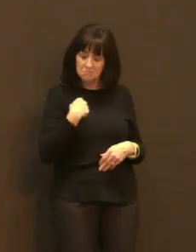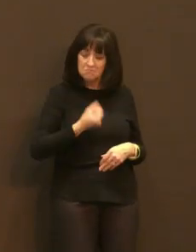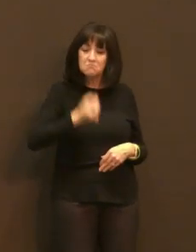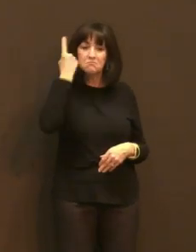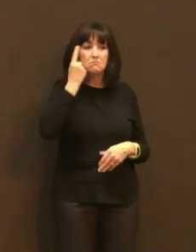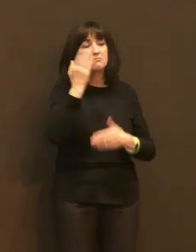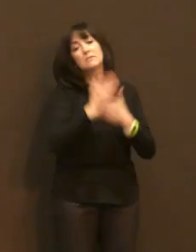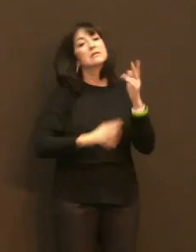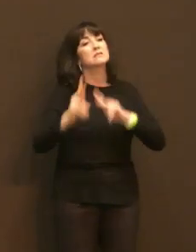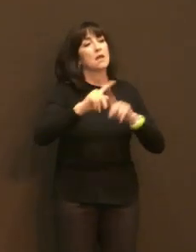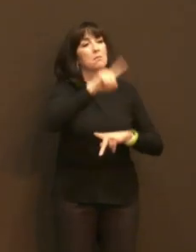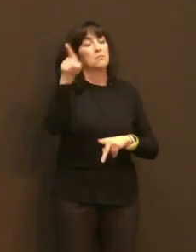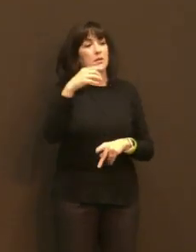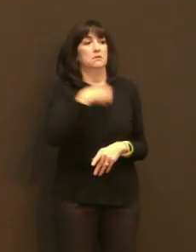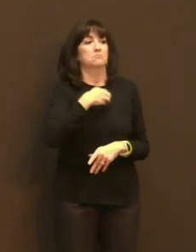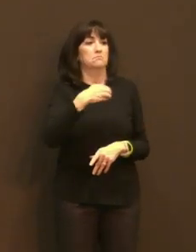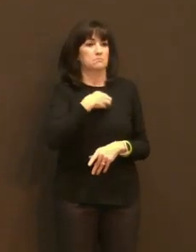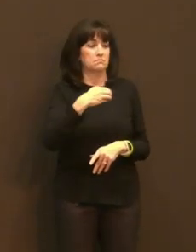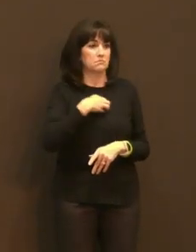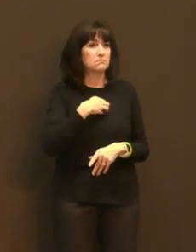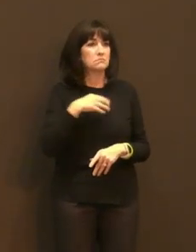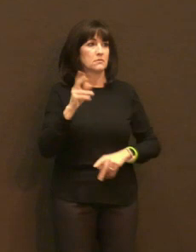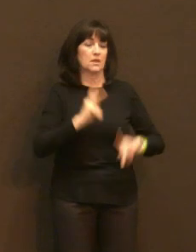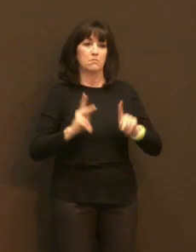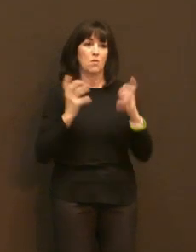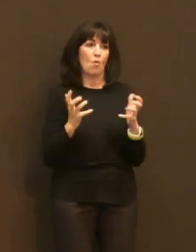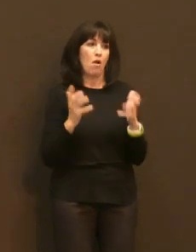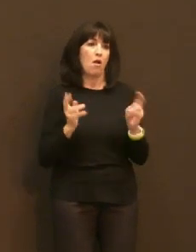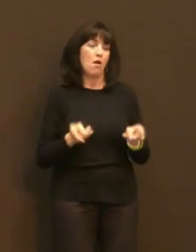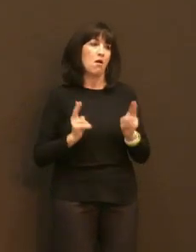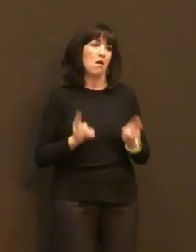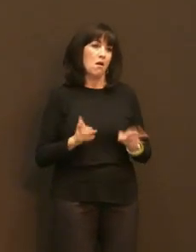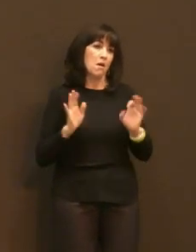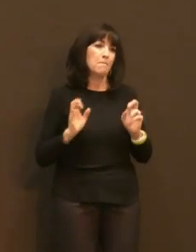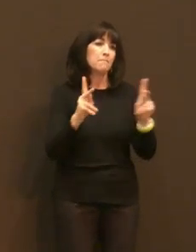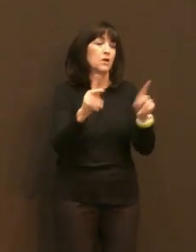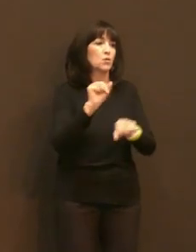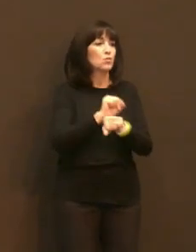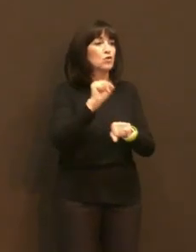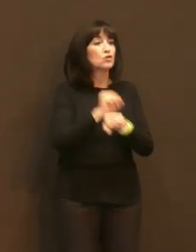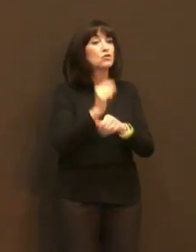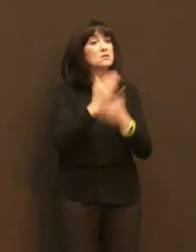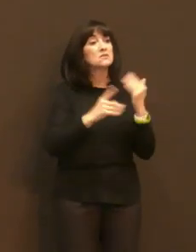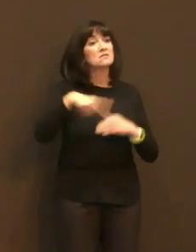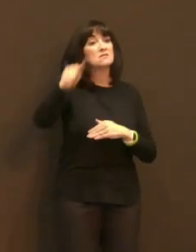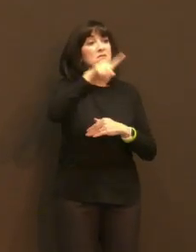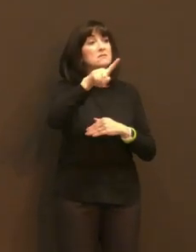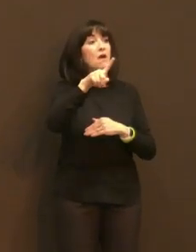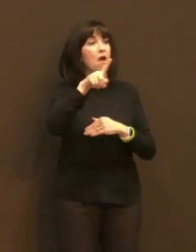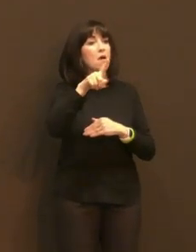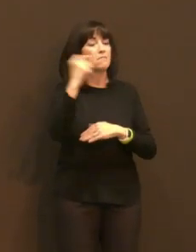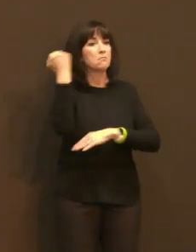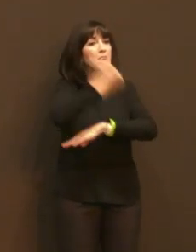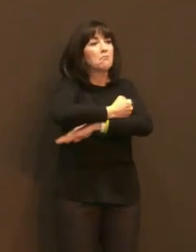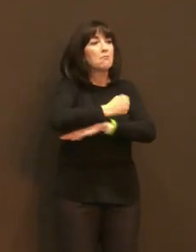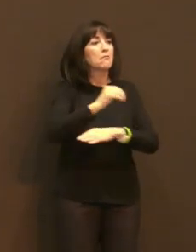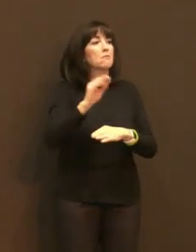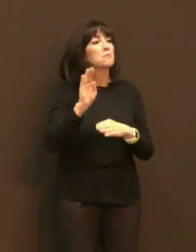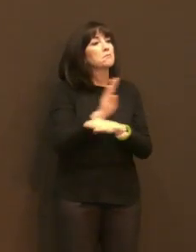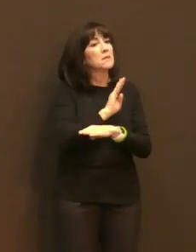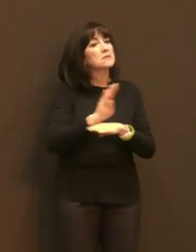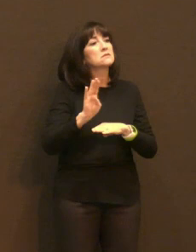anguish in the voices of people who want to go back to work, business owners who are looking at losing their businesses that they